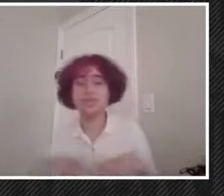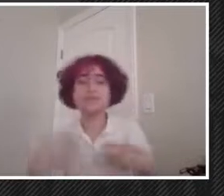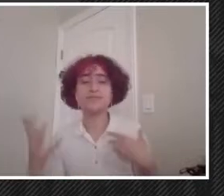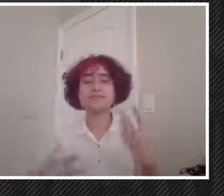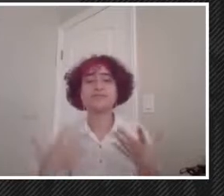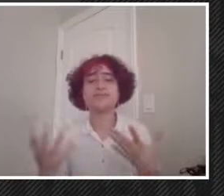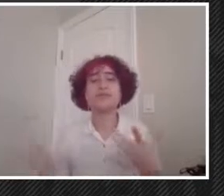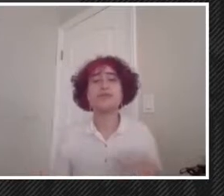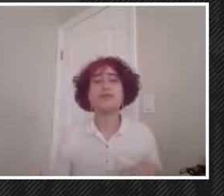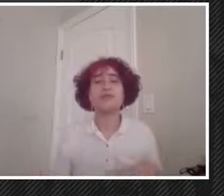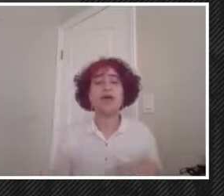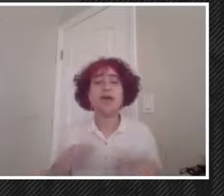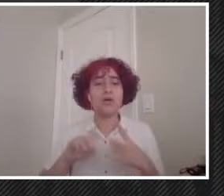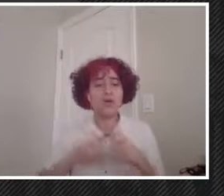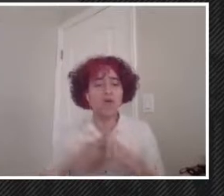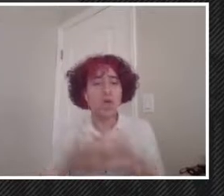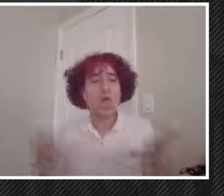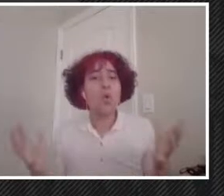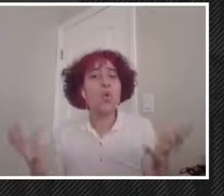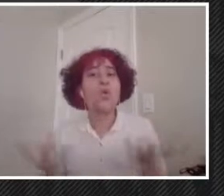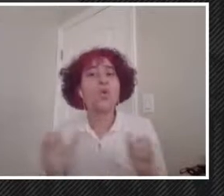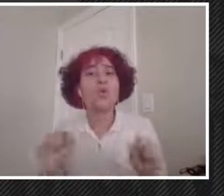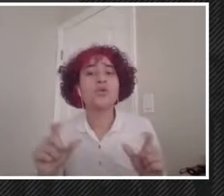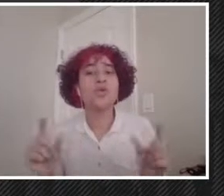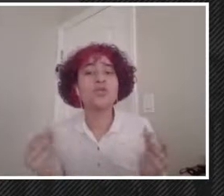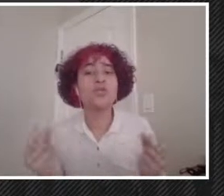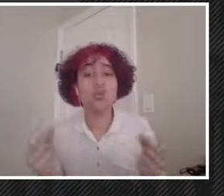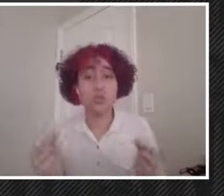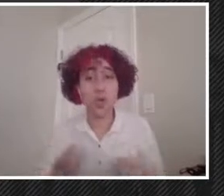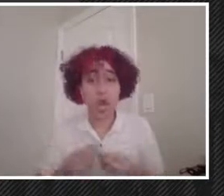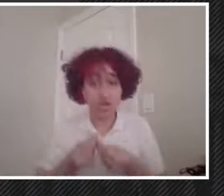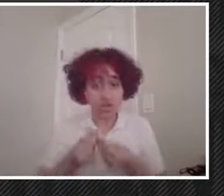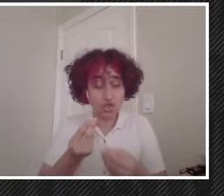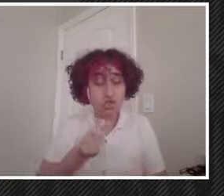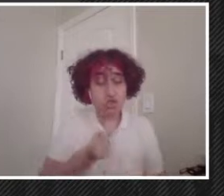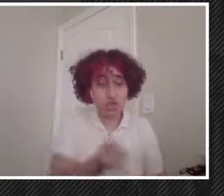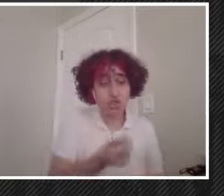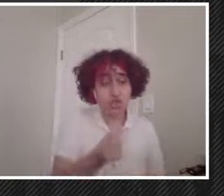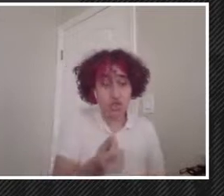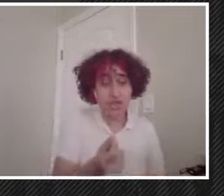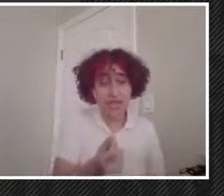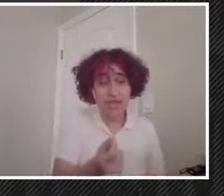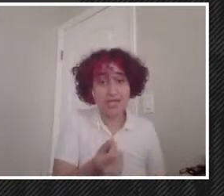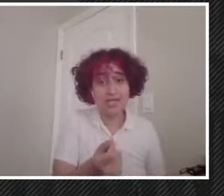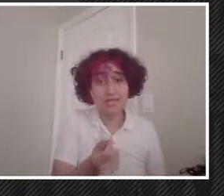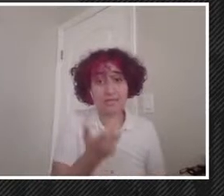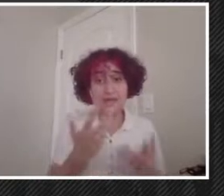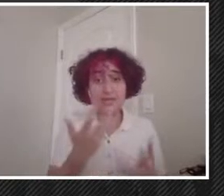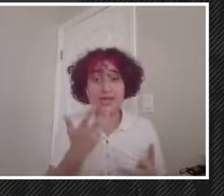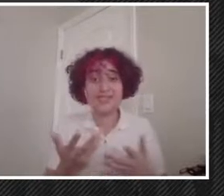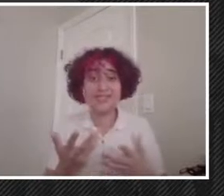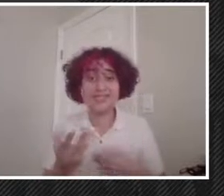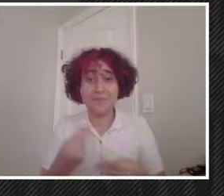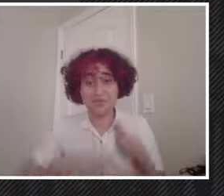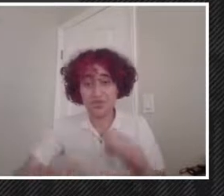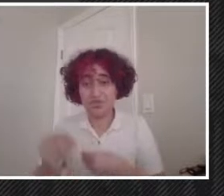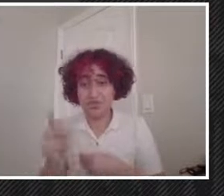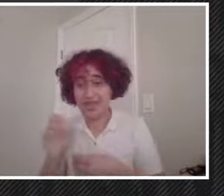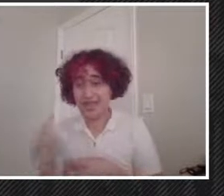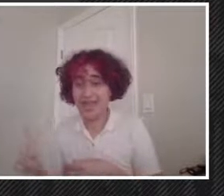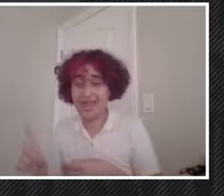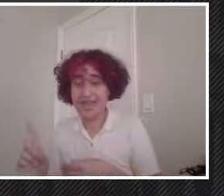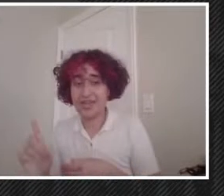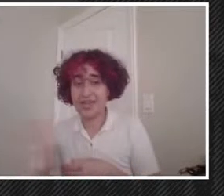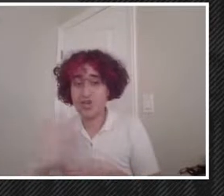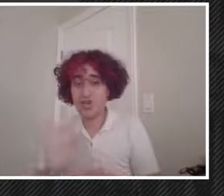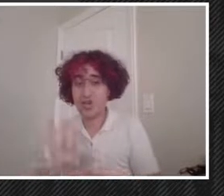can do, donate, whether it's to mutual aid, whether it's to your Black-led organization of choice,